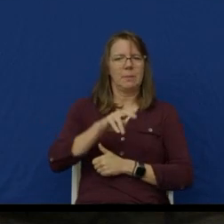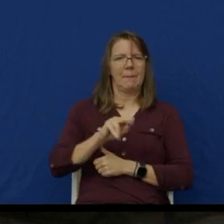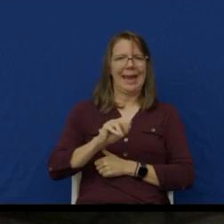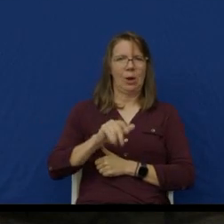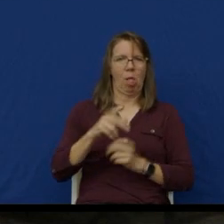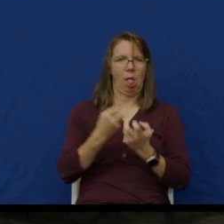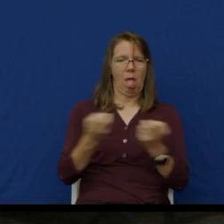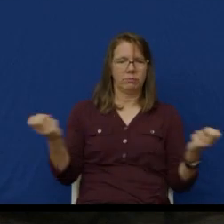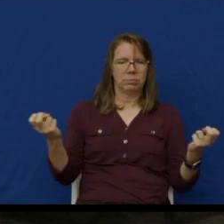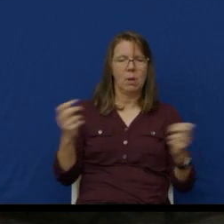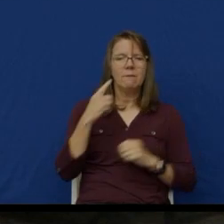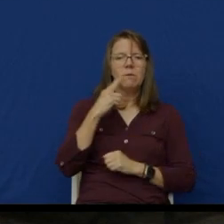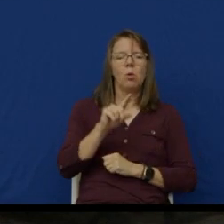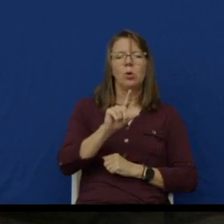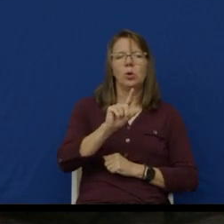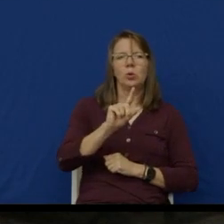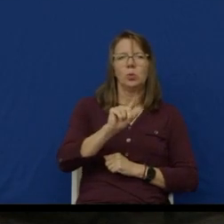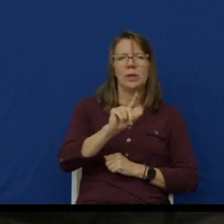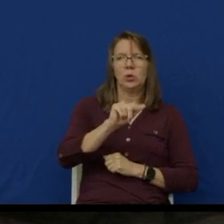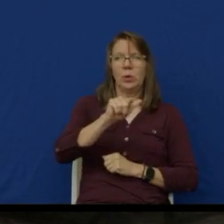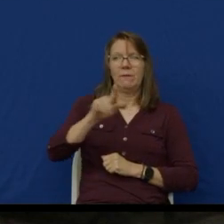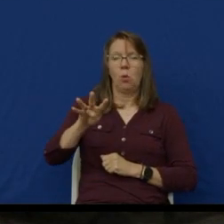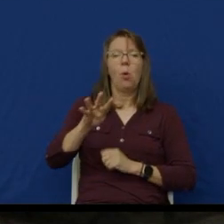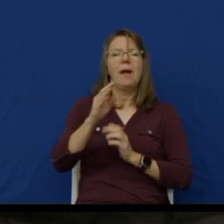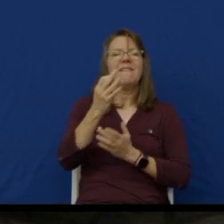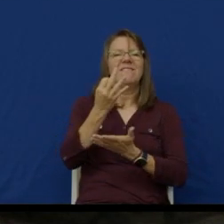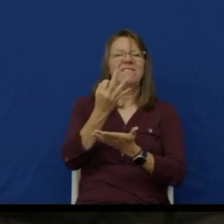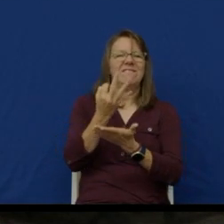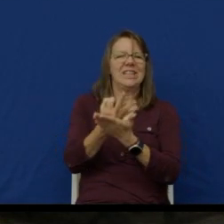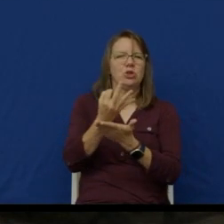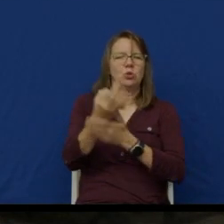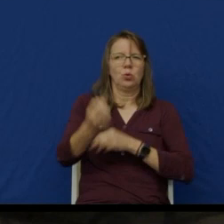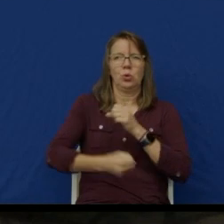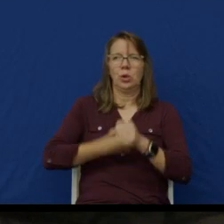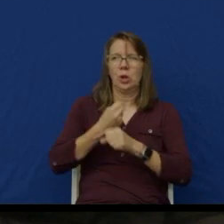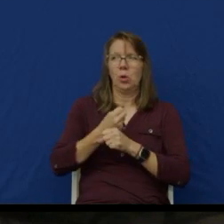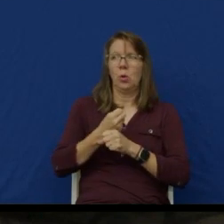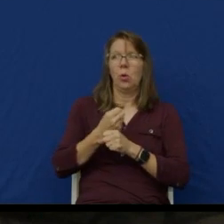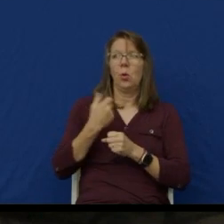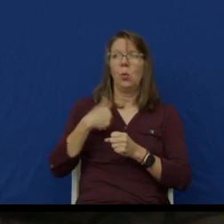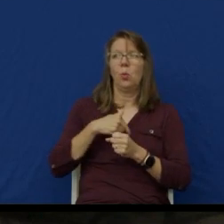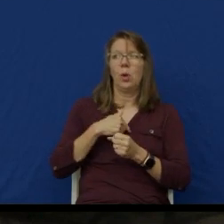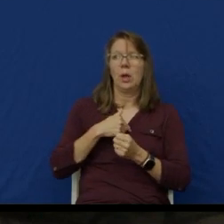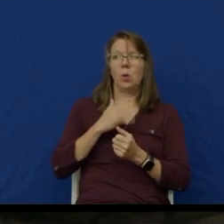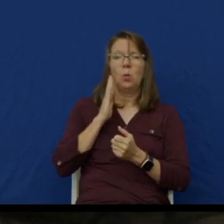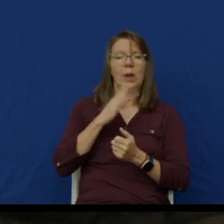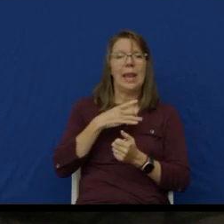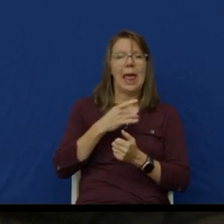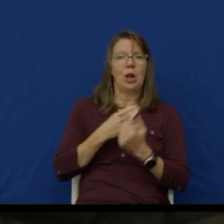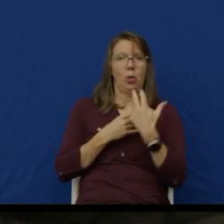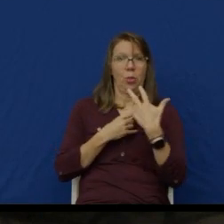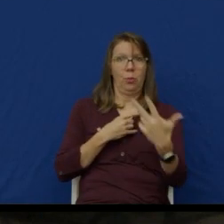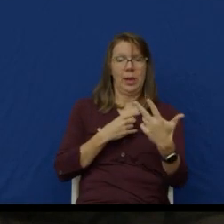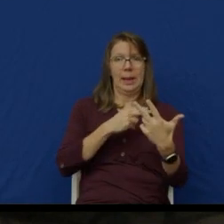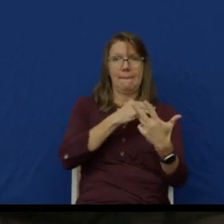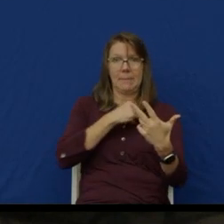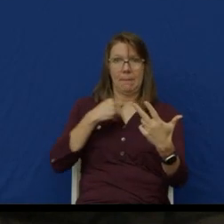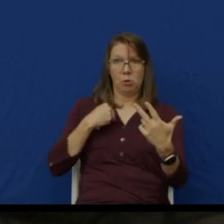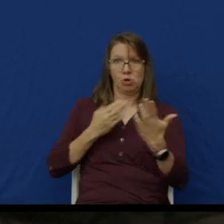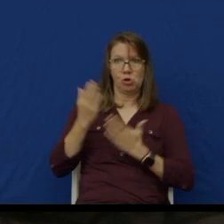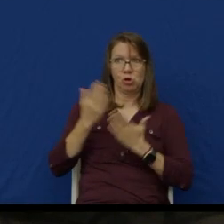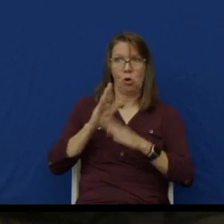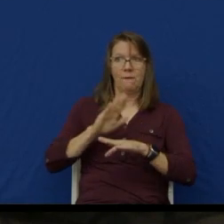2023-24 fiscal year. We would like 3 members to serve on the panel, and the floor